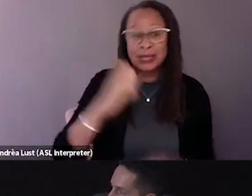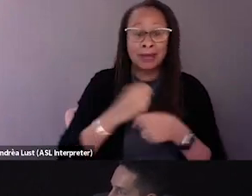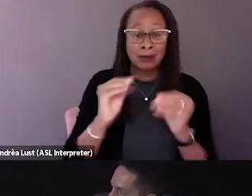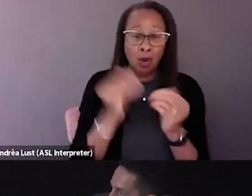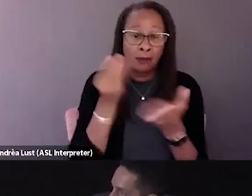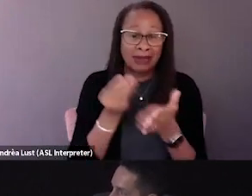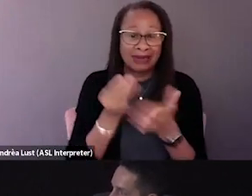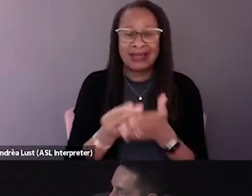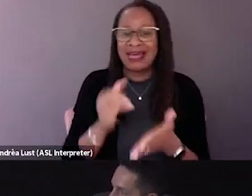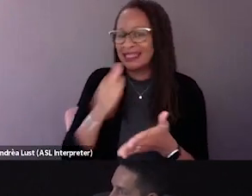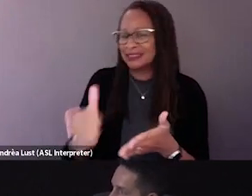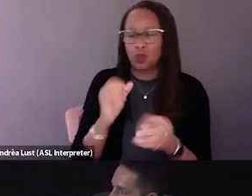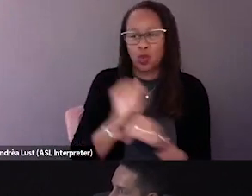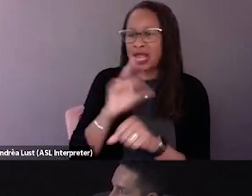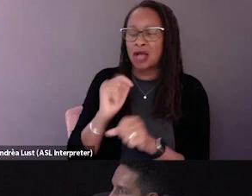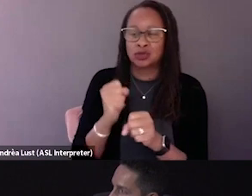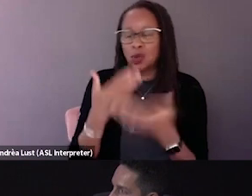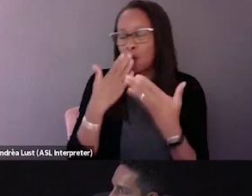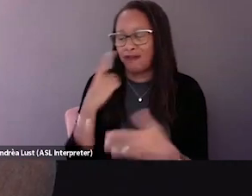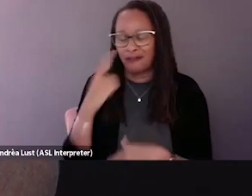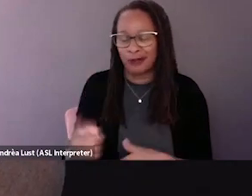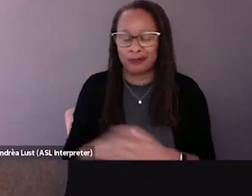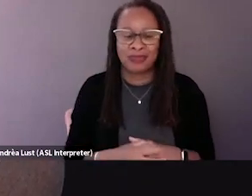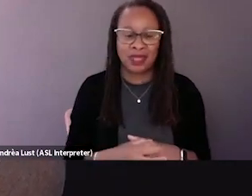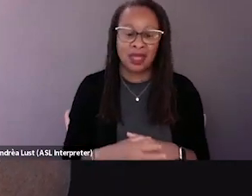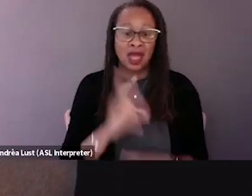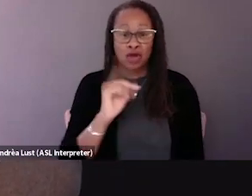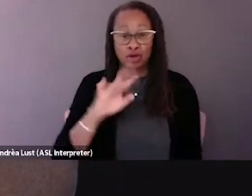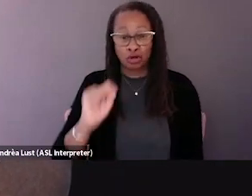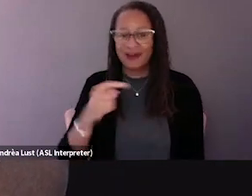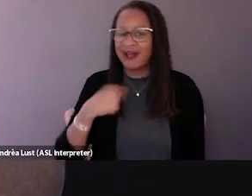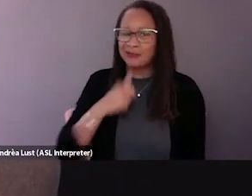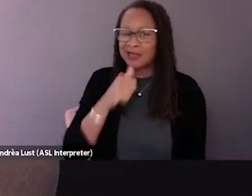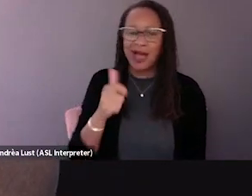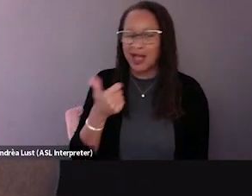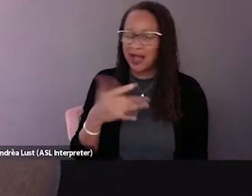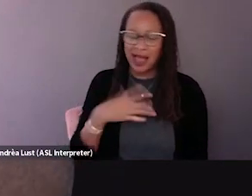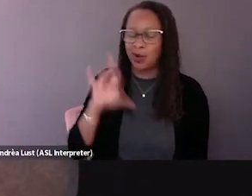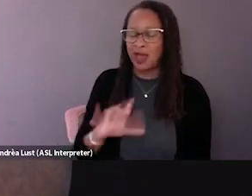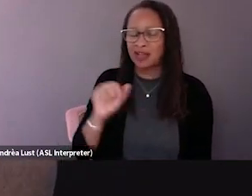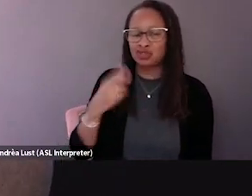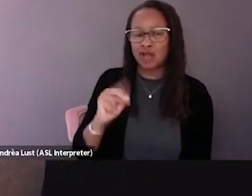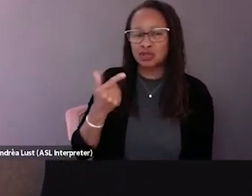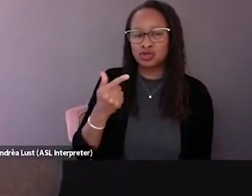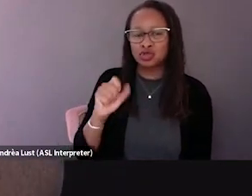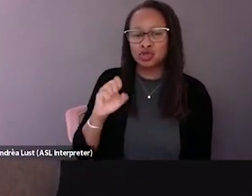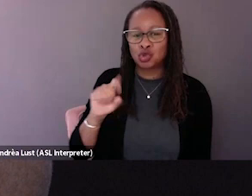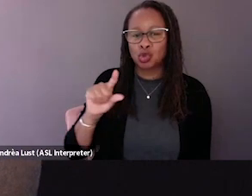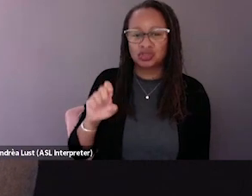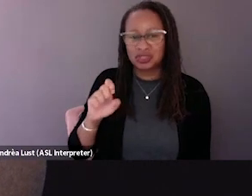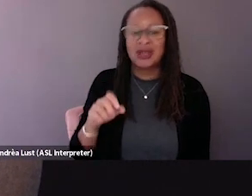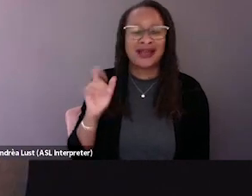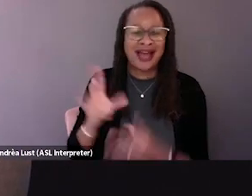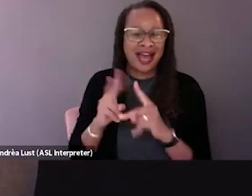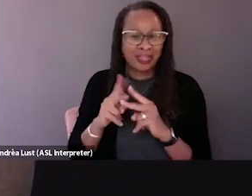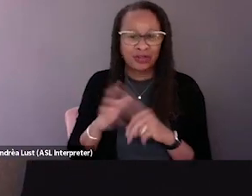so well. Let me be clear again. I'm not a big fan of John George either. Everybody you saw in this film and more, I've